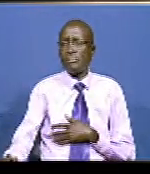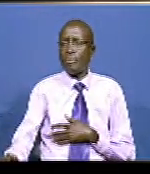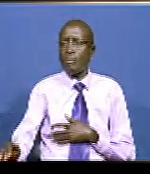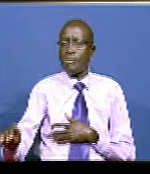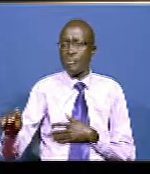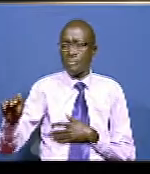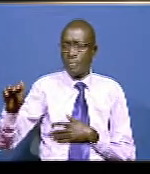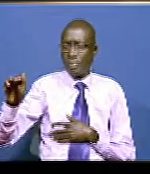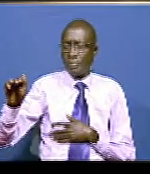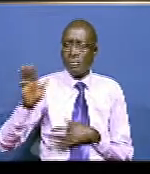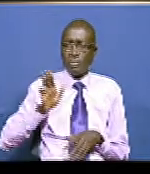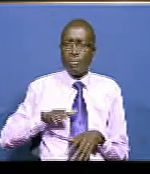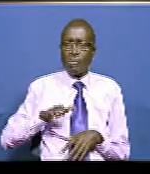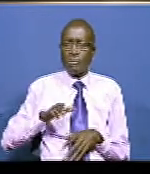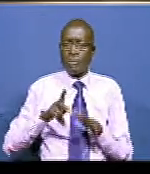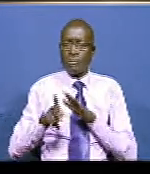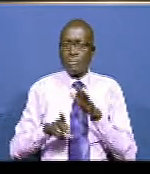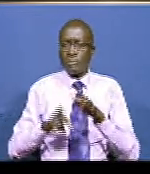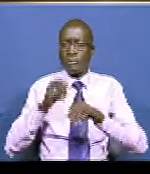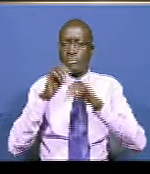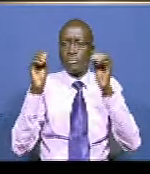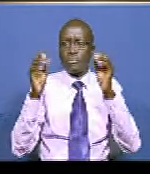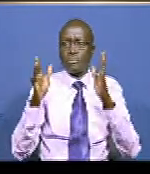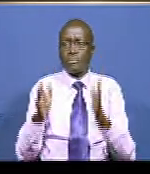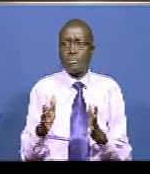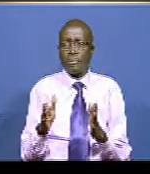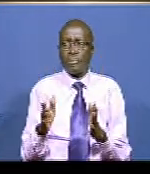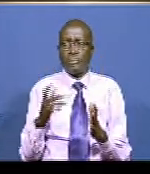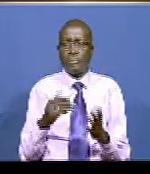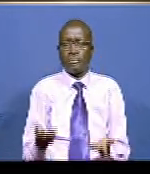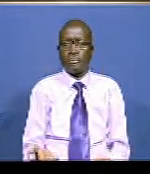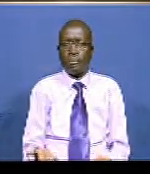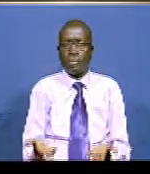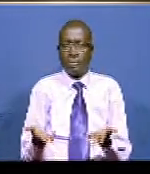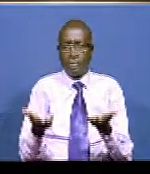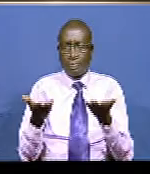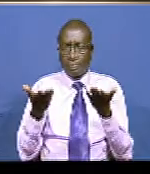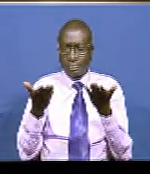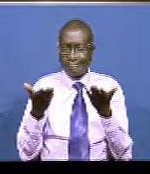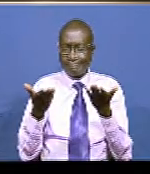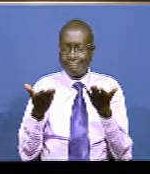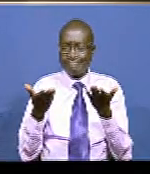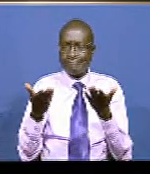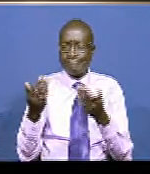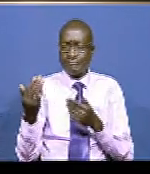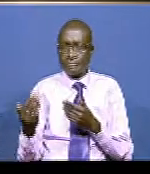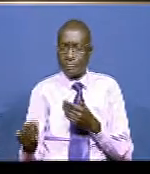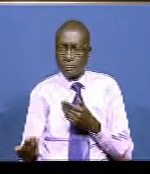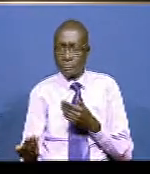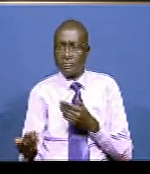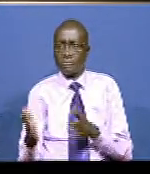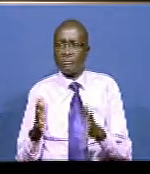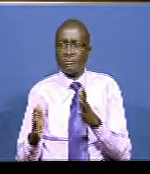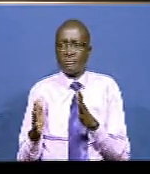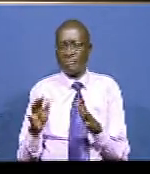And my mom is a primary school teacher, so we've been raised in somewhat low standards, though not so